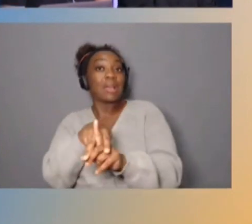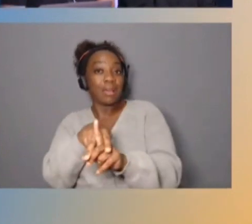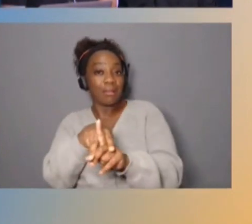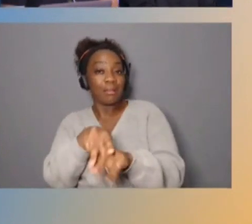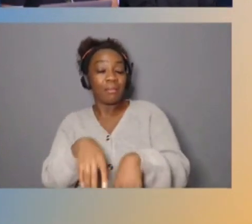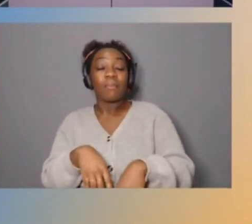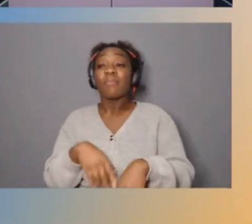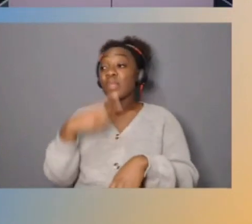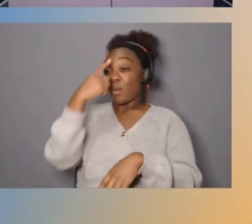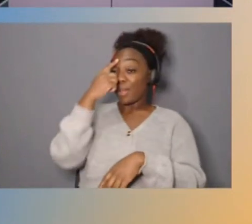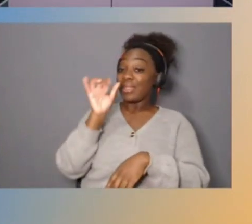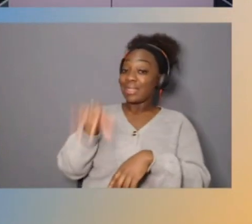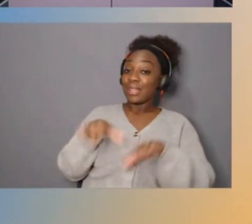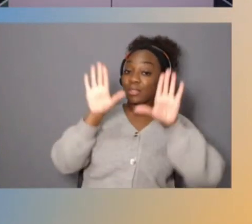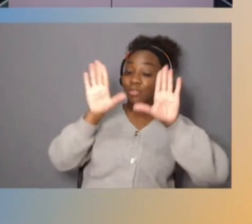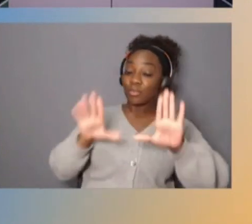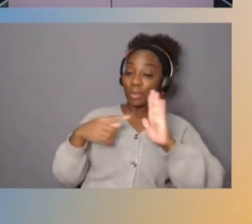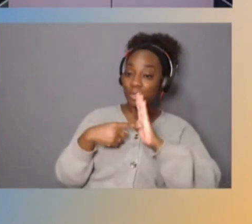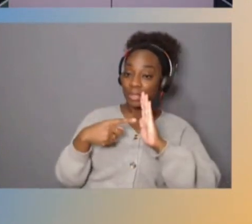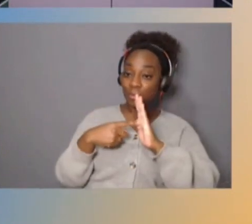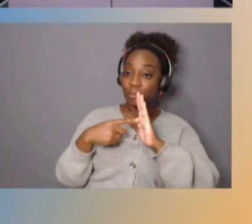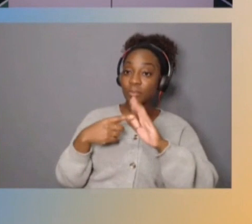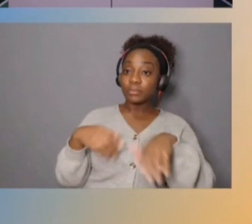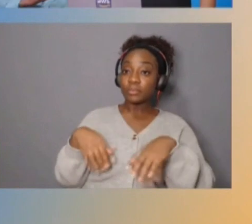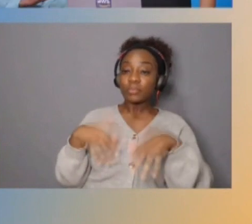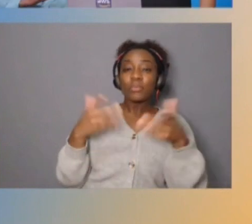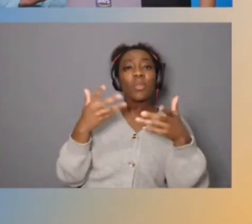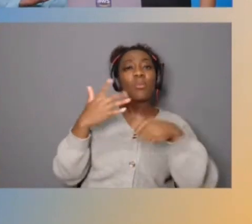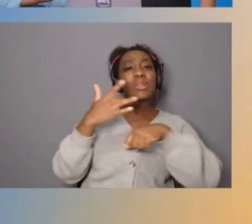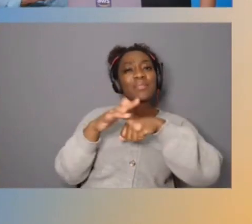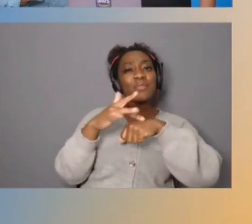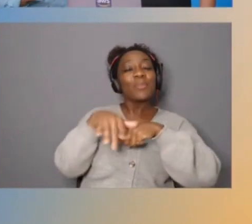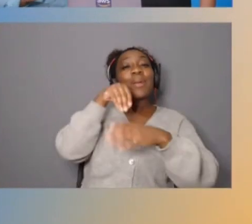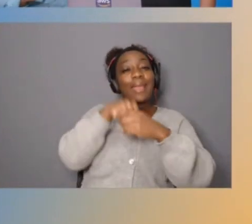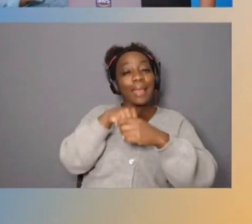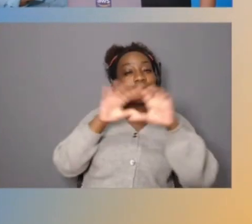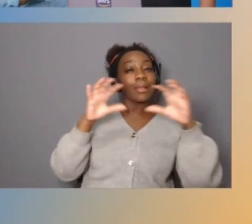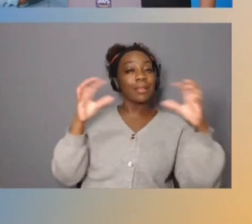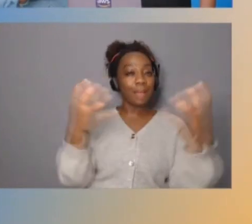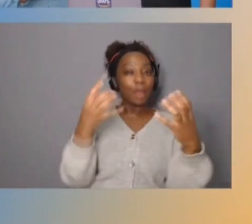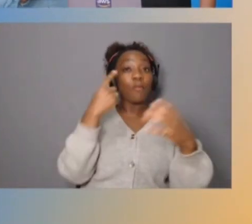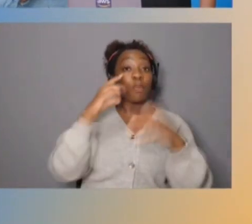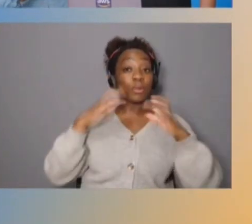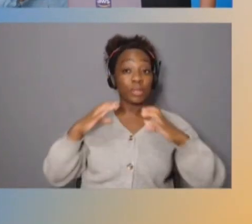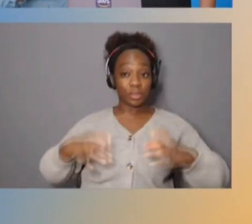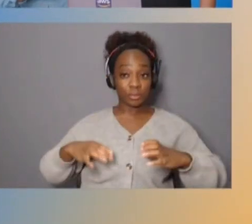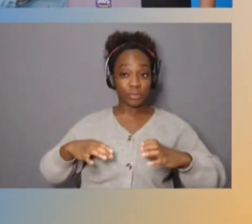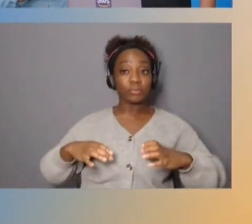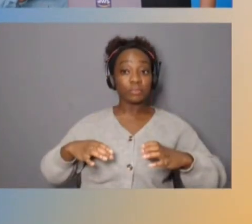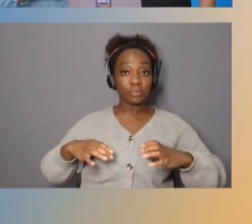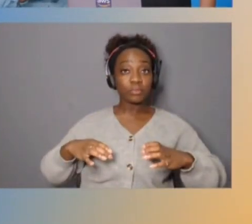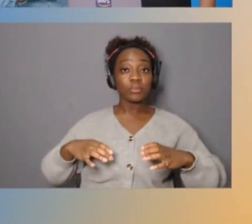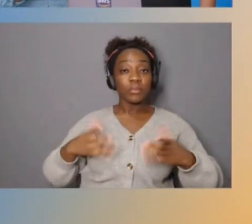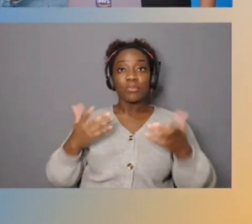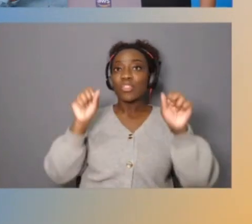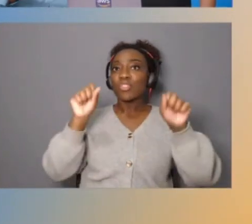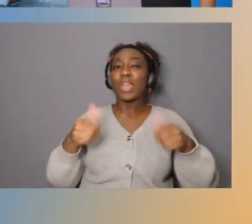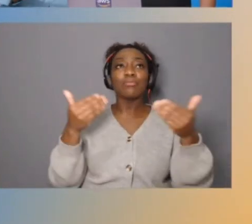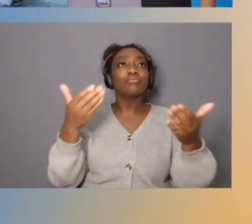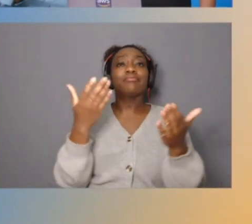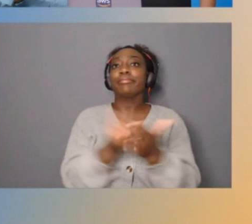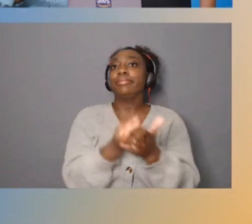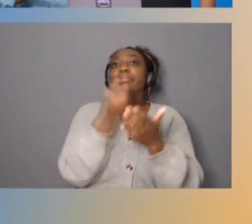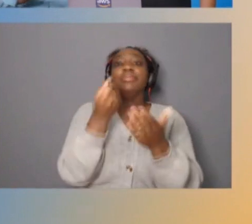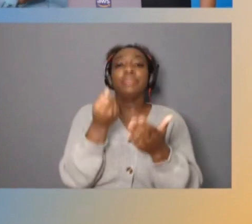great example of what is available in the cloud for customers. If you can take advantage of some of our high